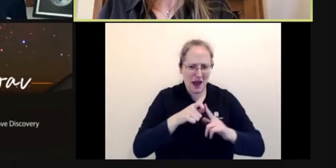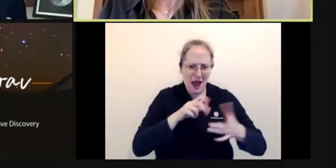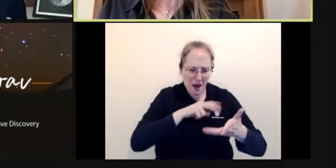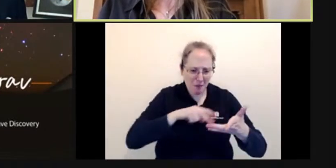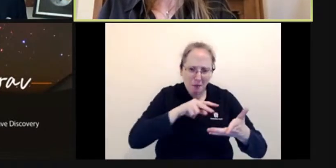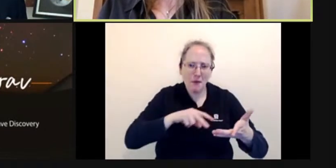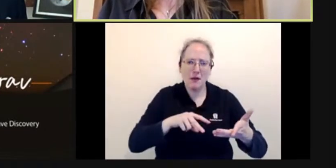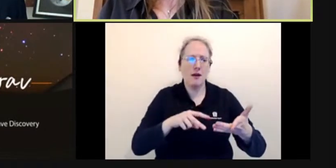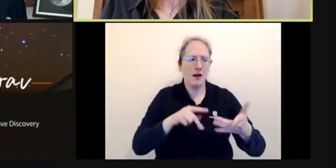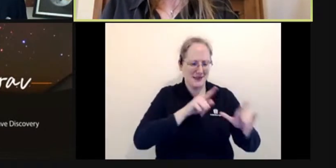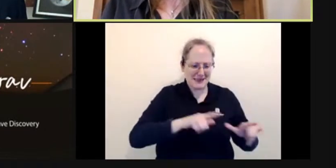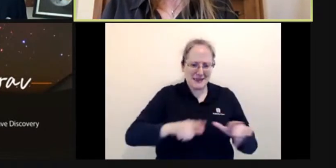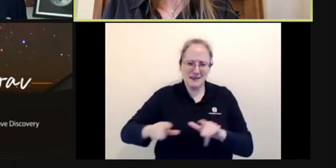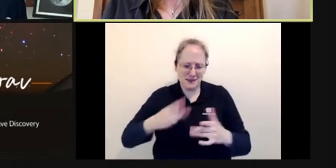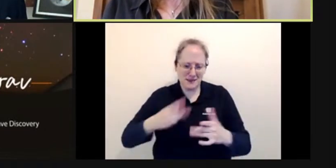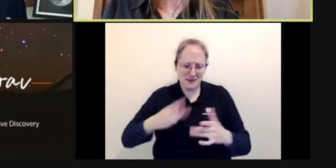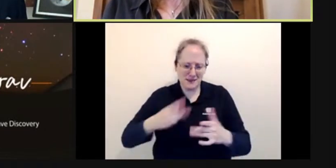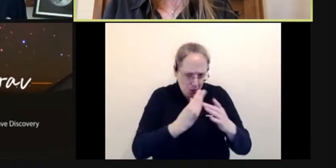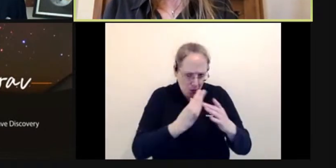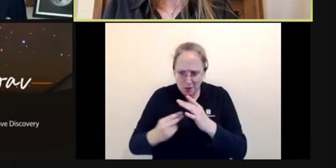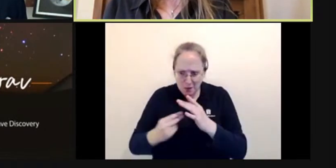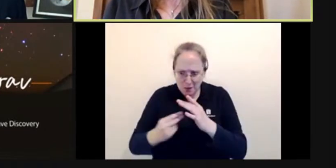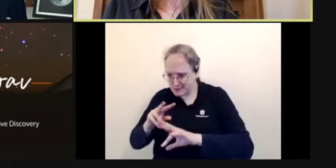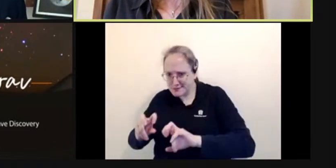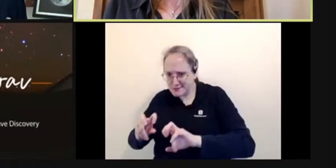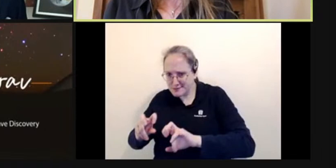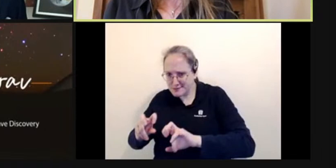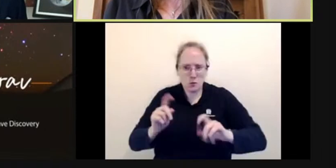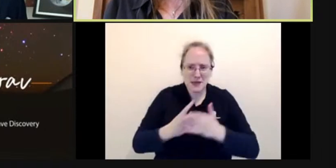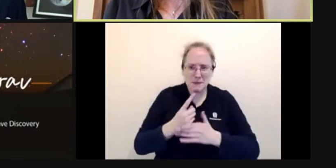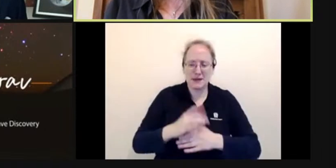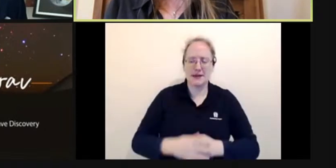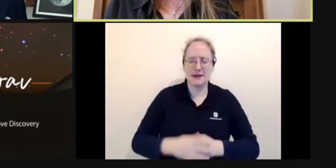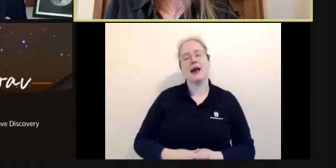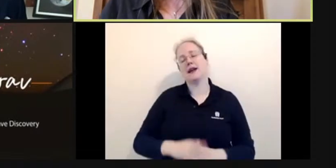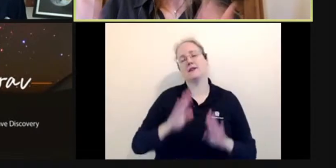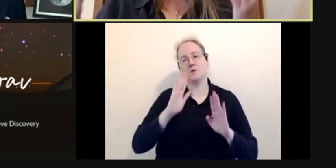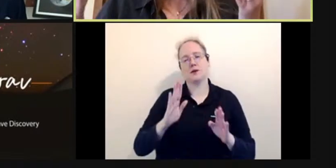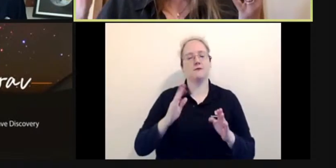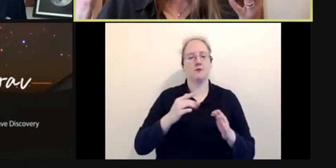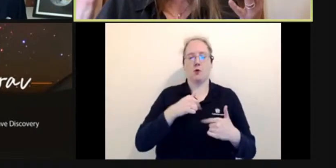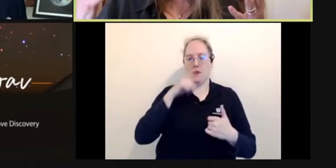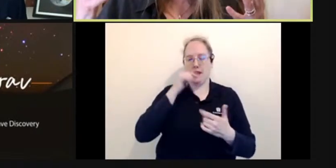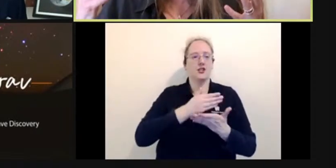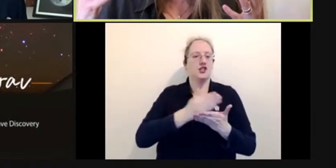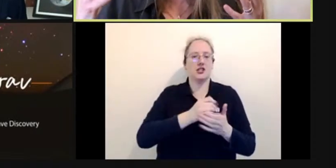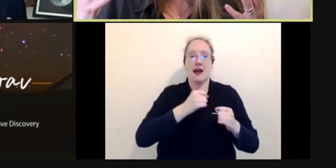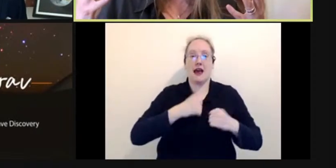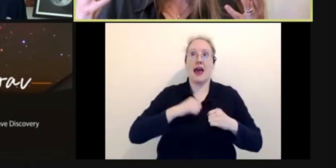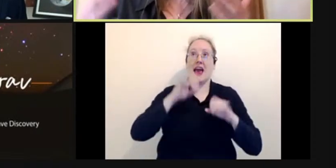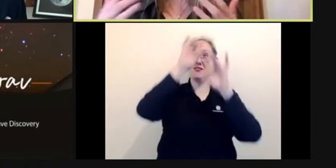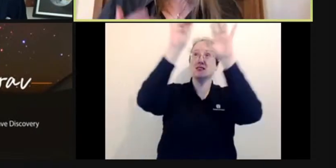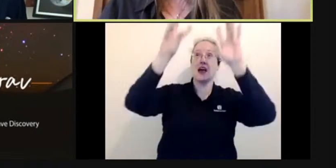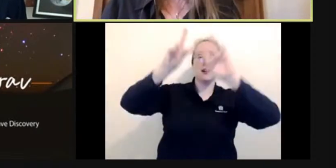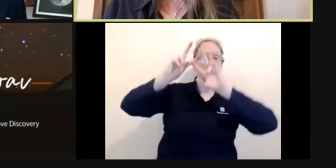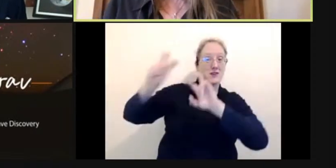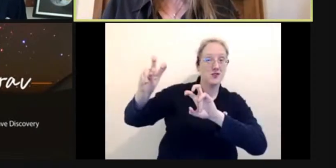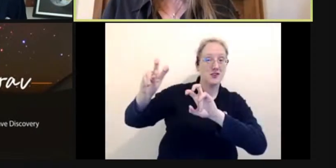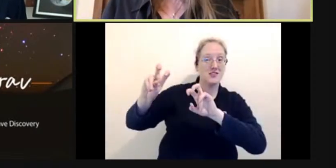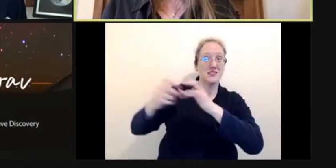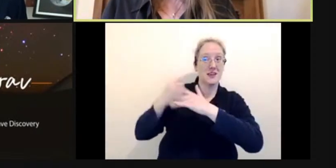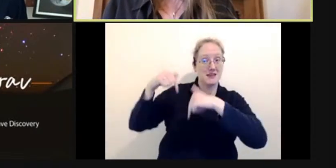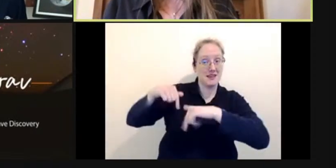those scenes. And it's so great to get to share the wonderful astronomy research that we're doing in Australia with you